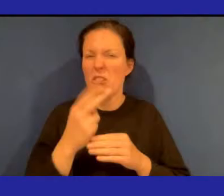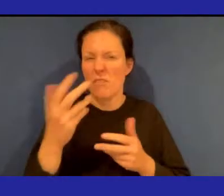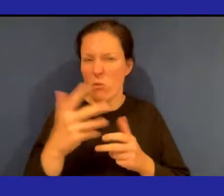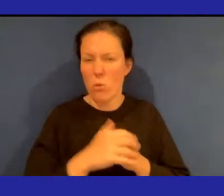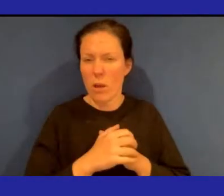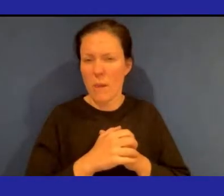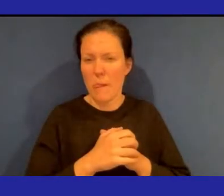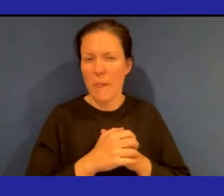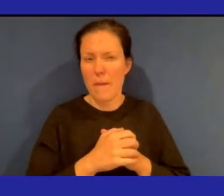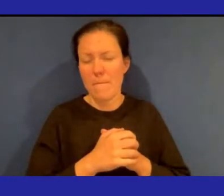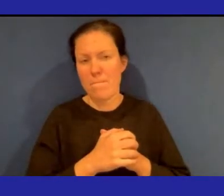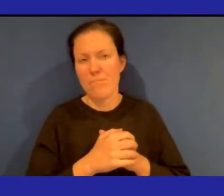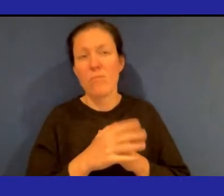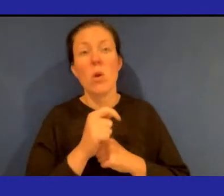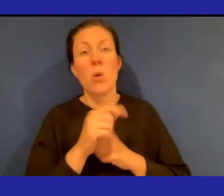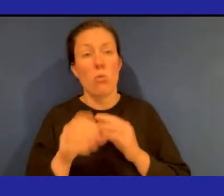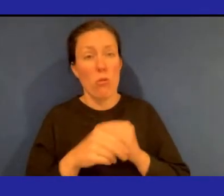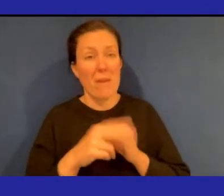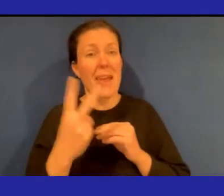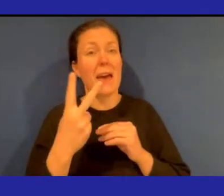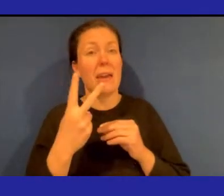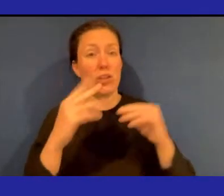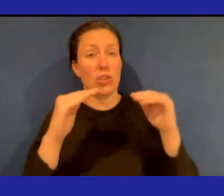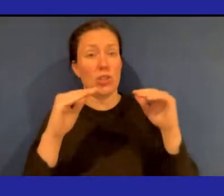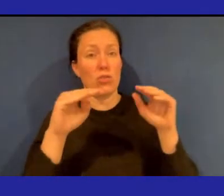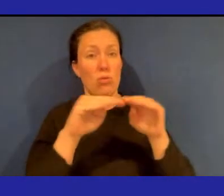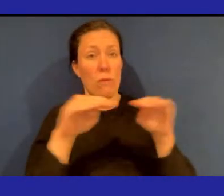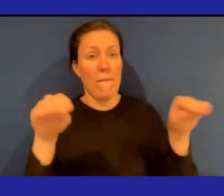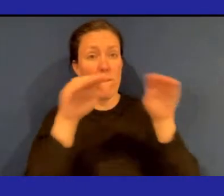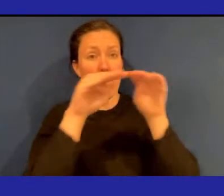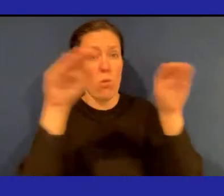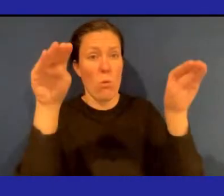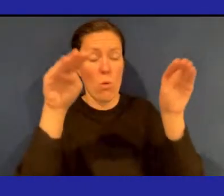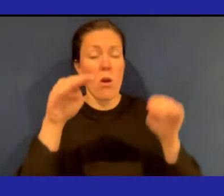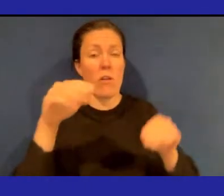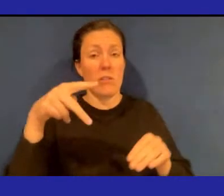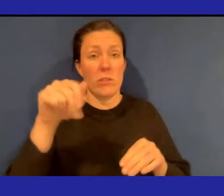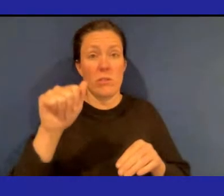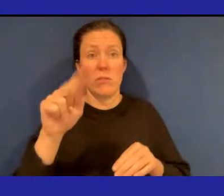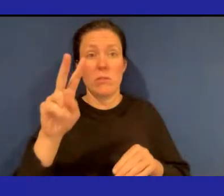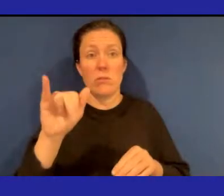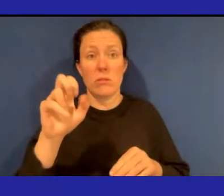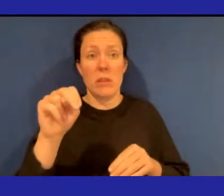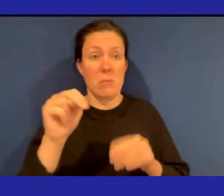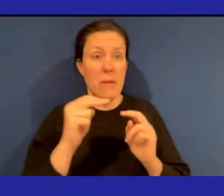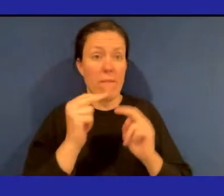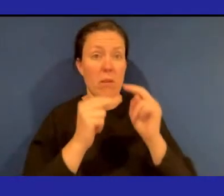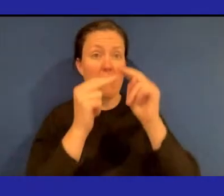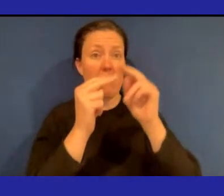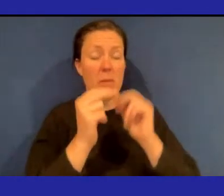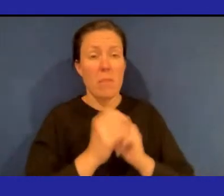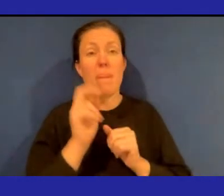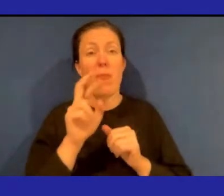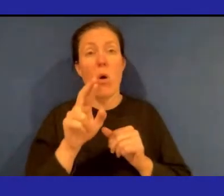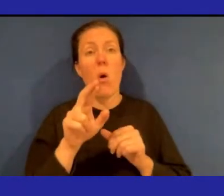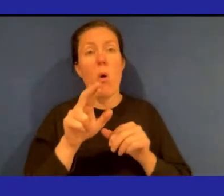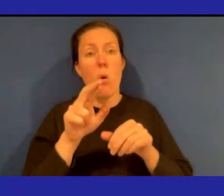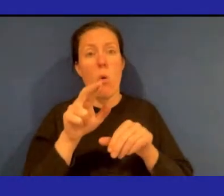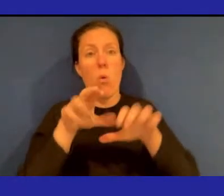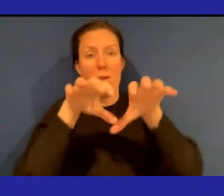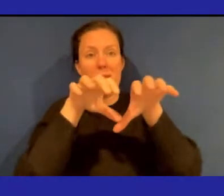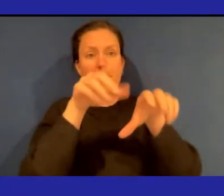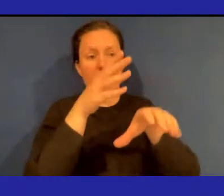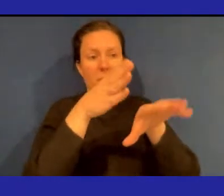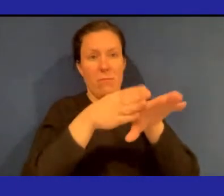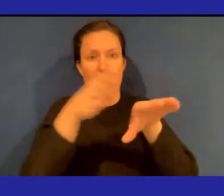2 floors to the pavilion building or an adjacent building to the